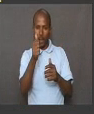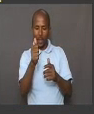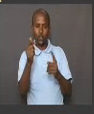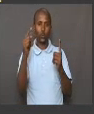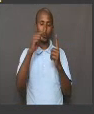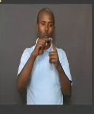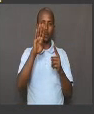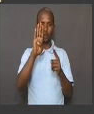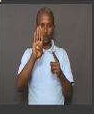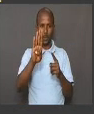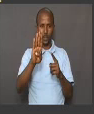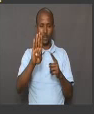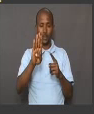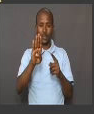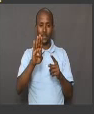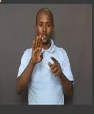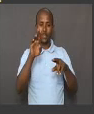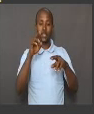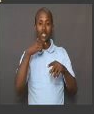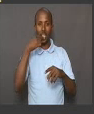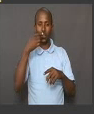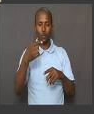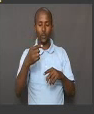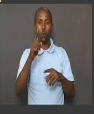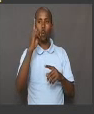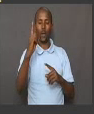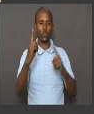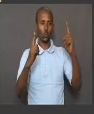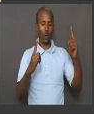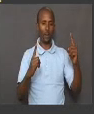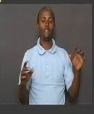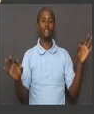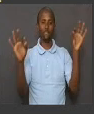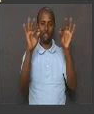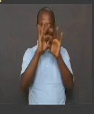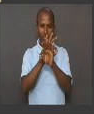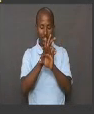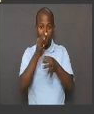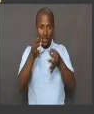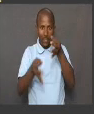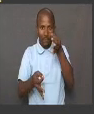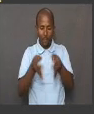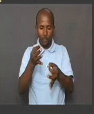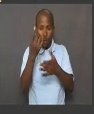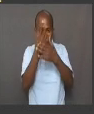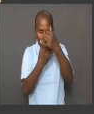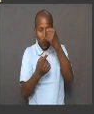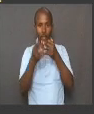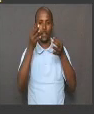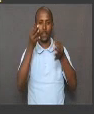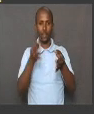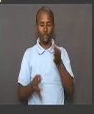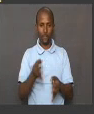to B is said to be a one-to-one if and only